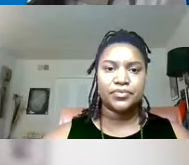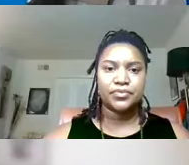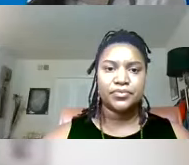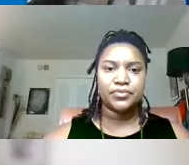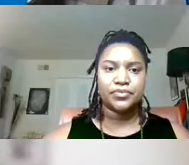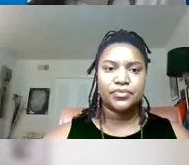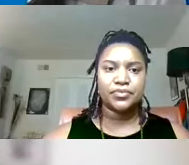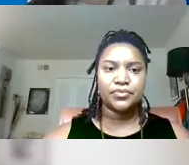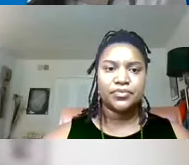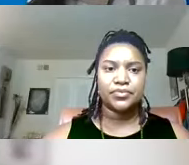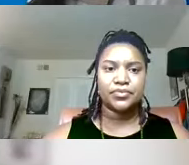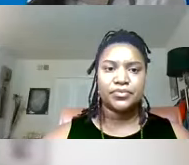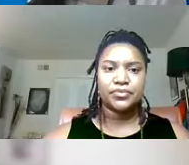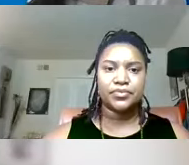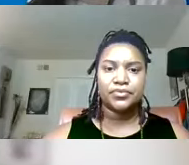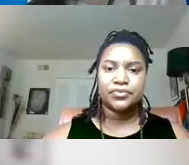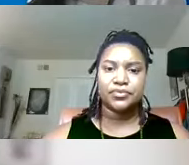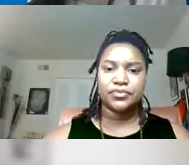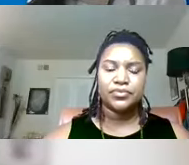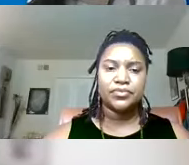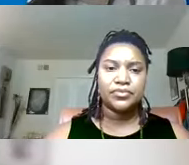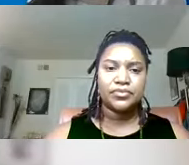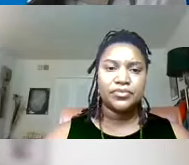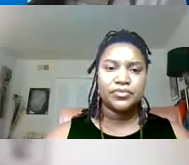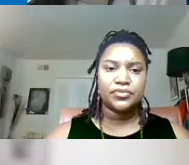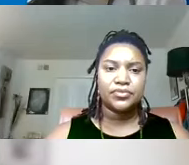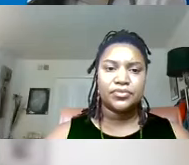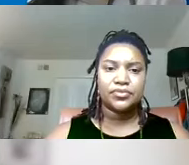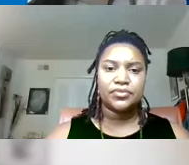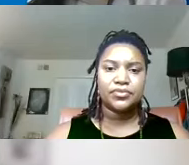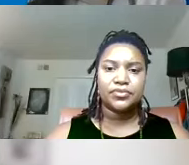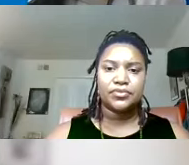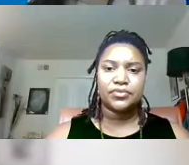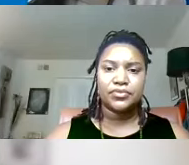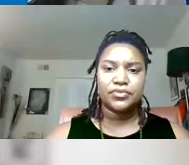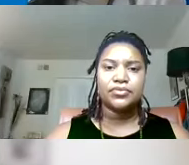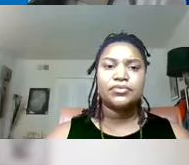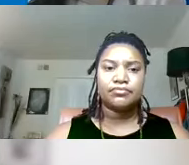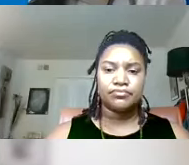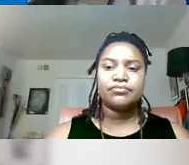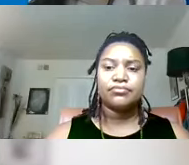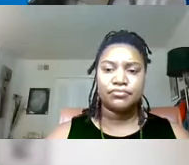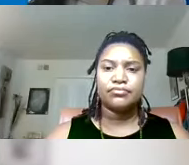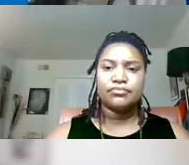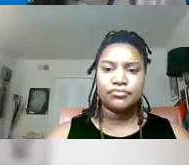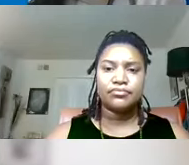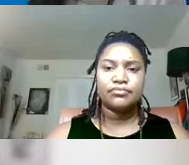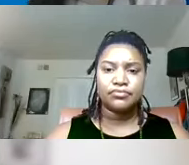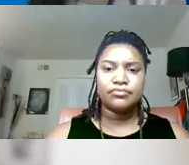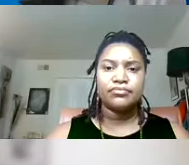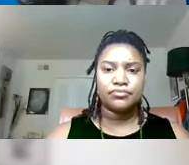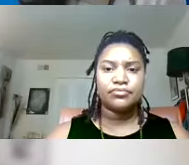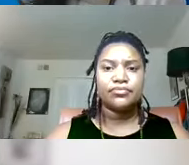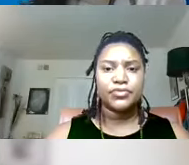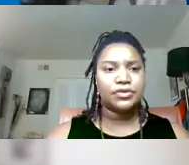have, and trying to present it in a way that is respectful of their mindset and thought process.